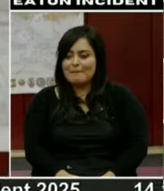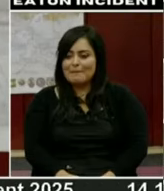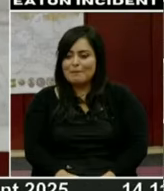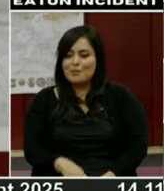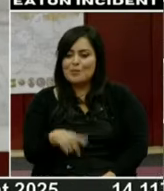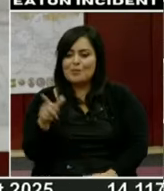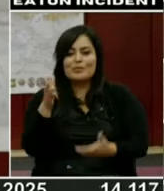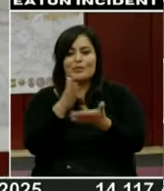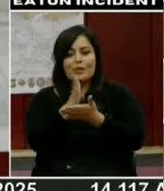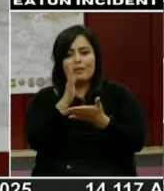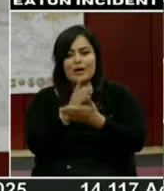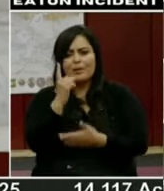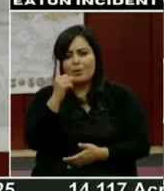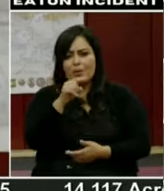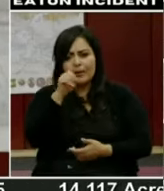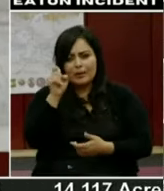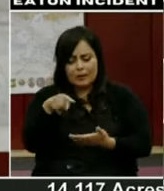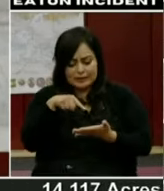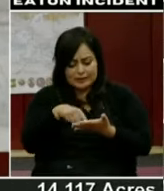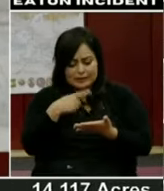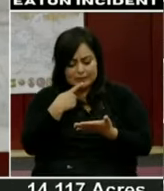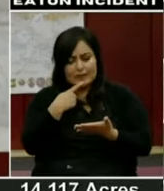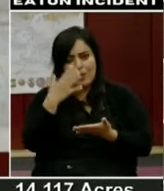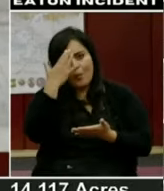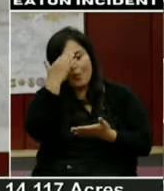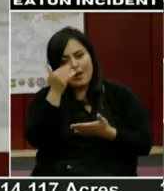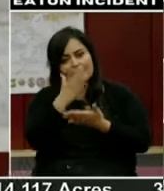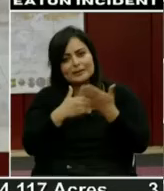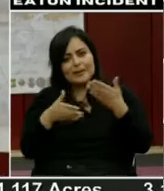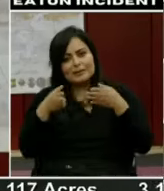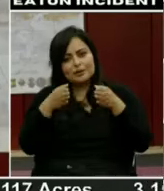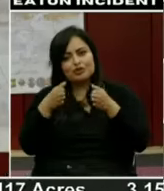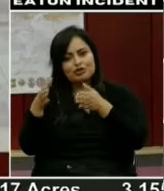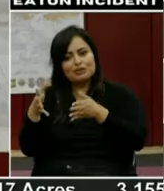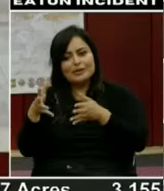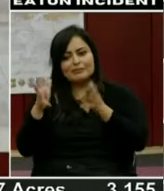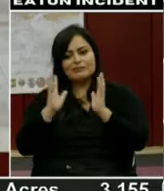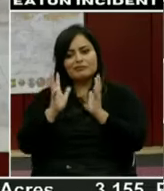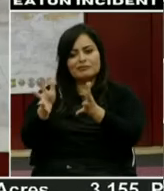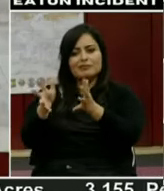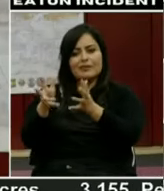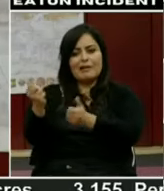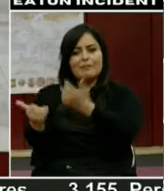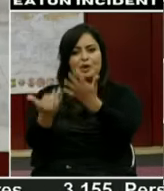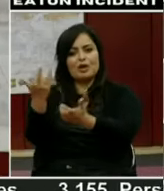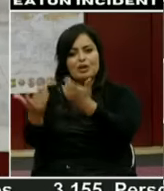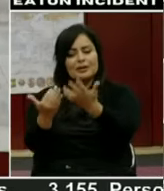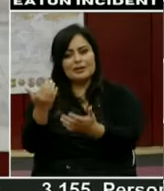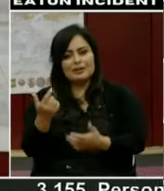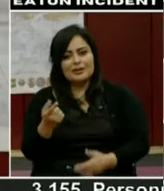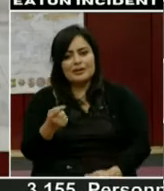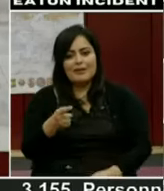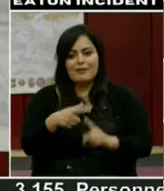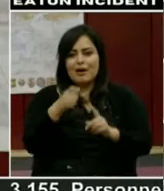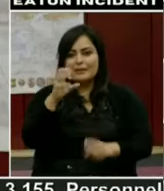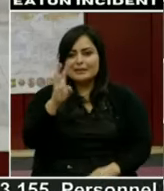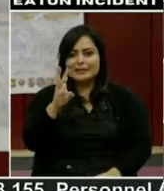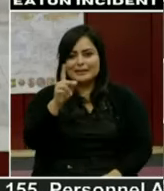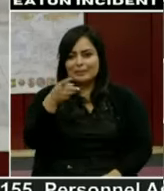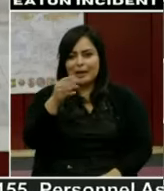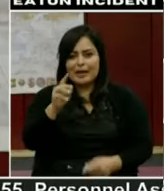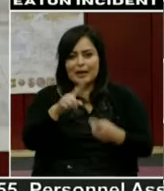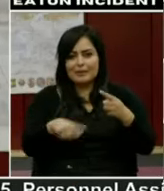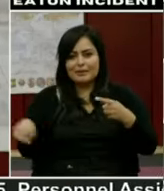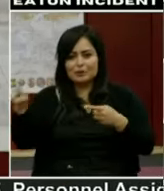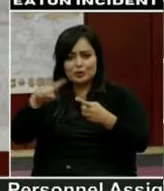All right, one of the questions I have is, why were some of the streets left to burn? This individual wrote they stayed from 6 p.m.